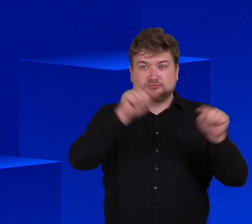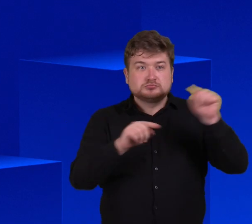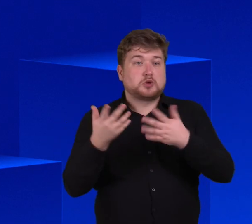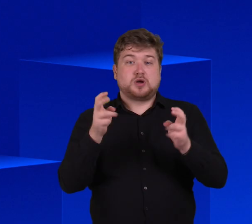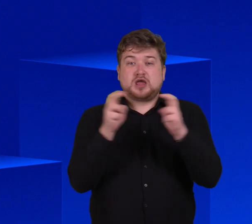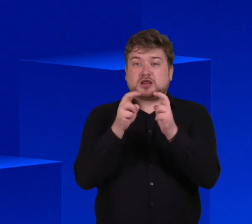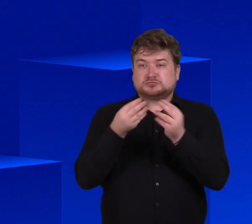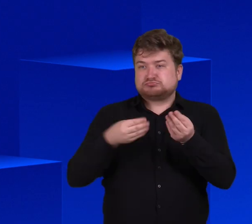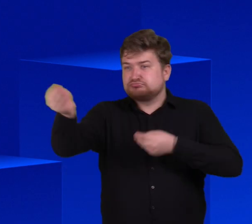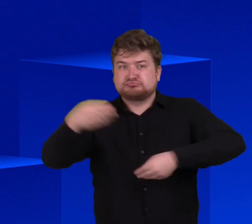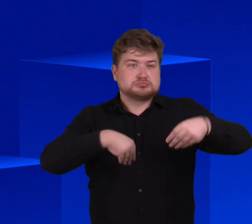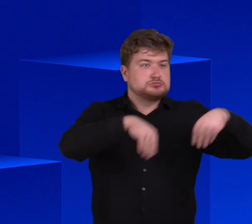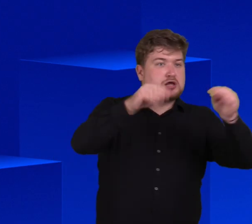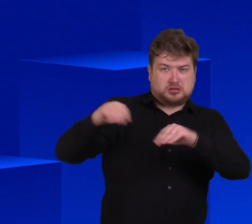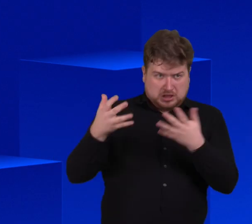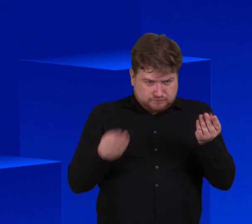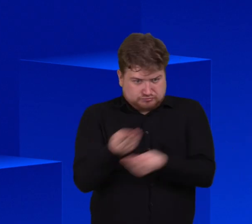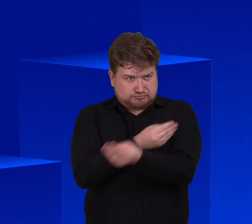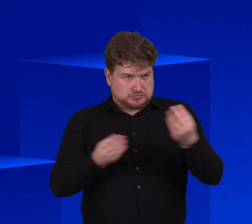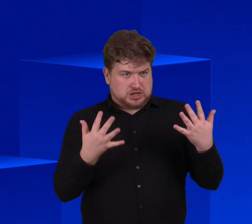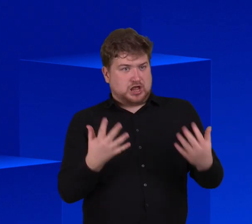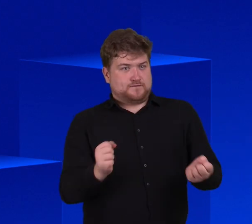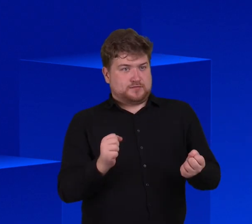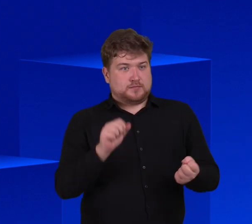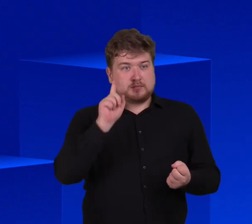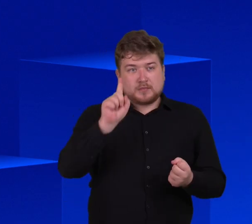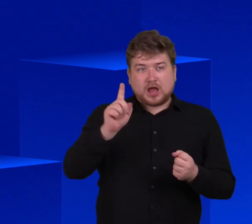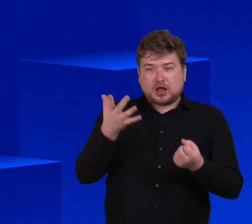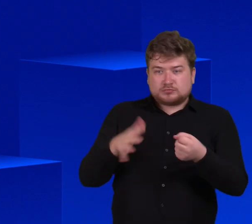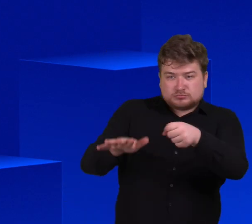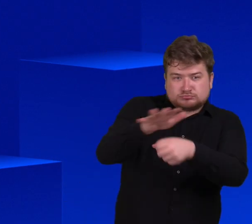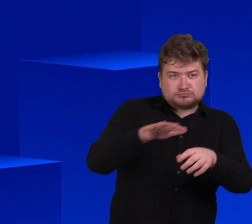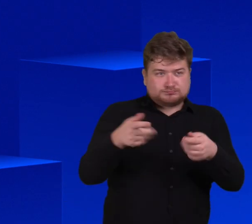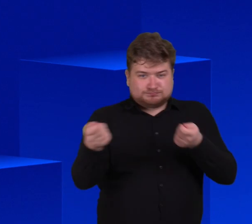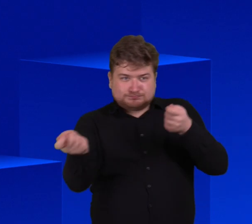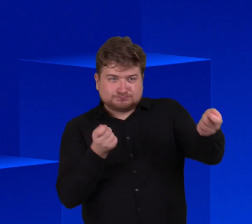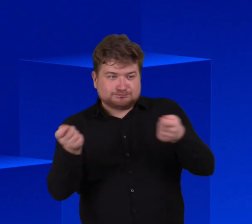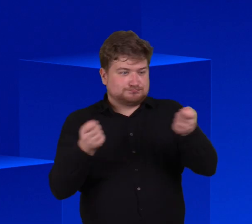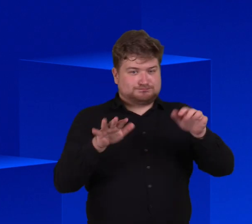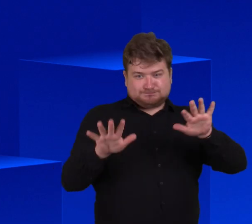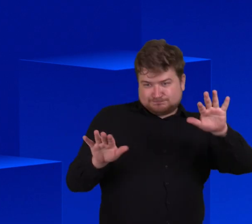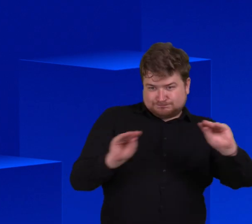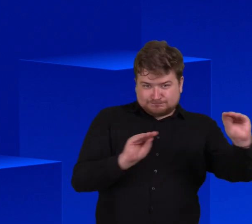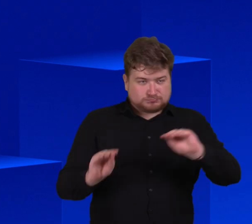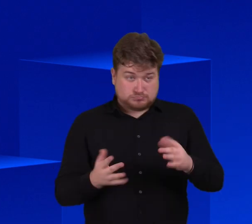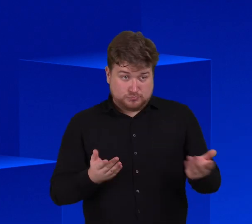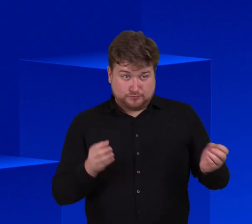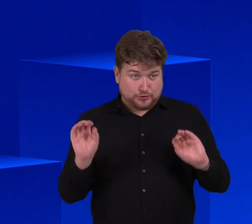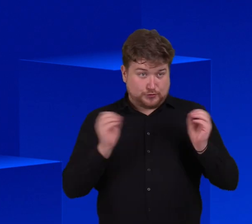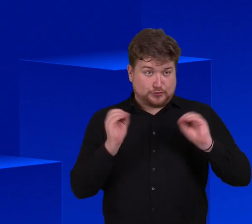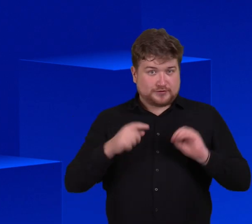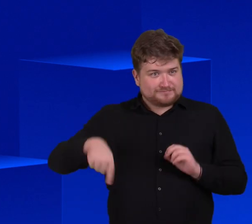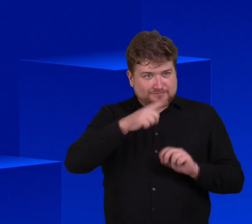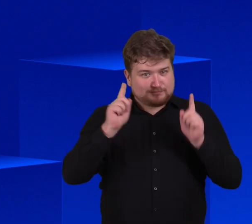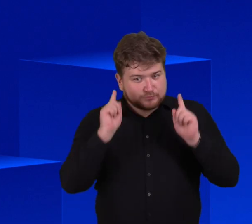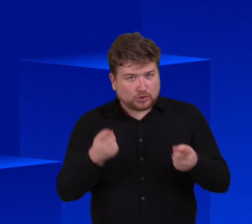territories. So then, ergo, we need to think about them in terms of how to govern these territories for the